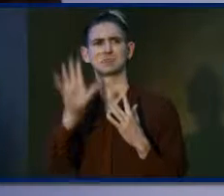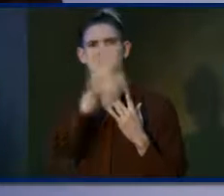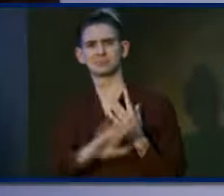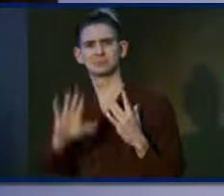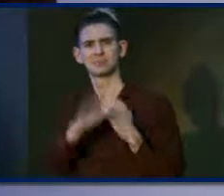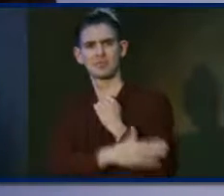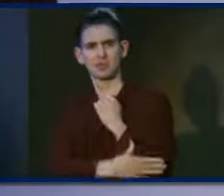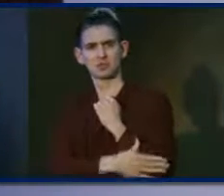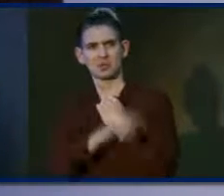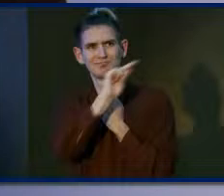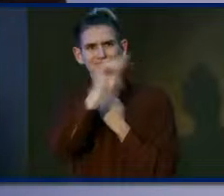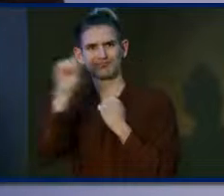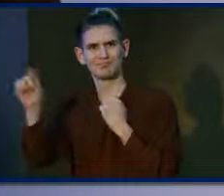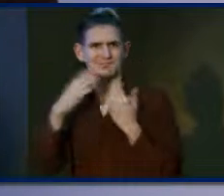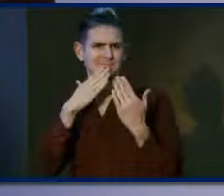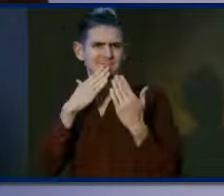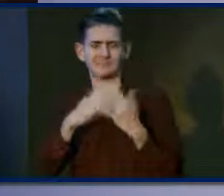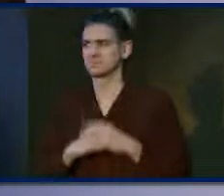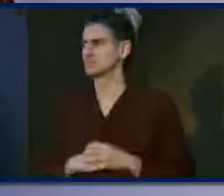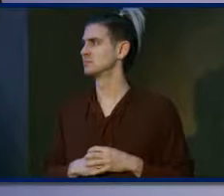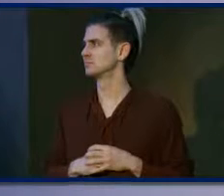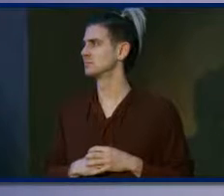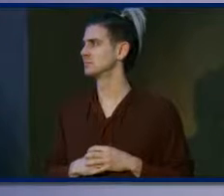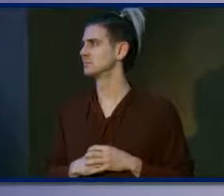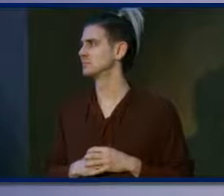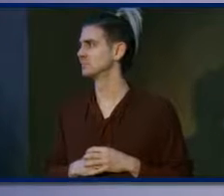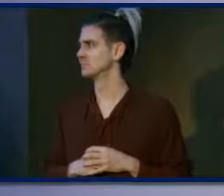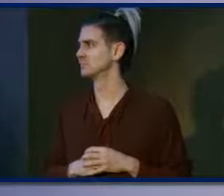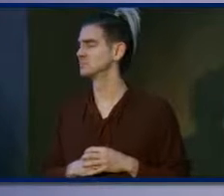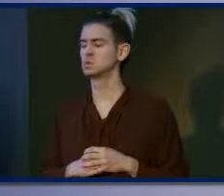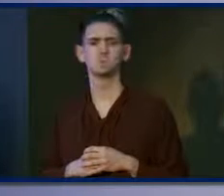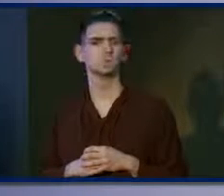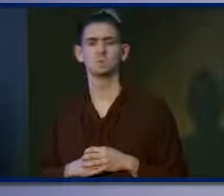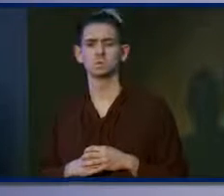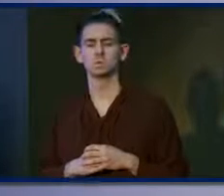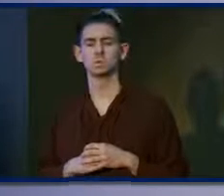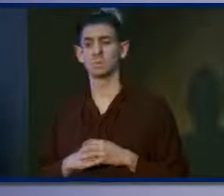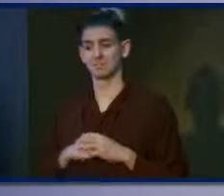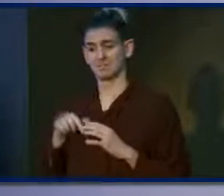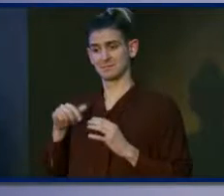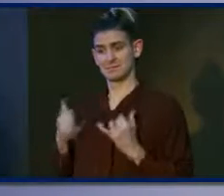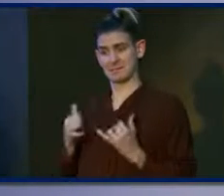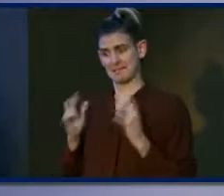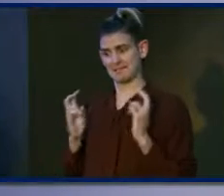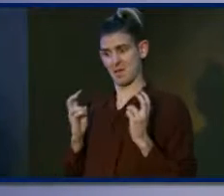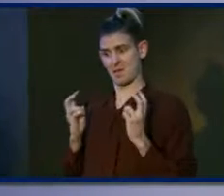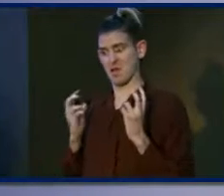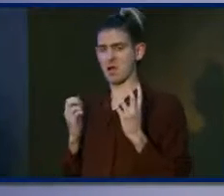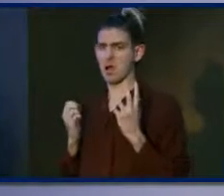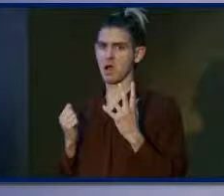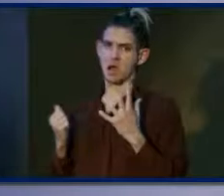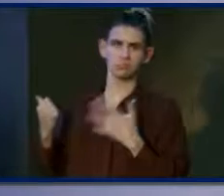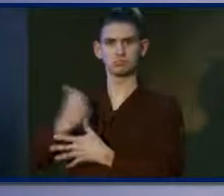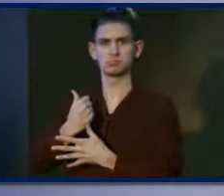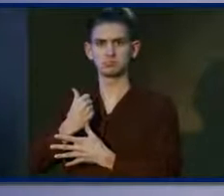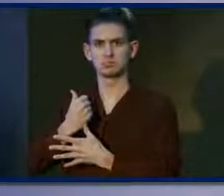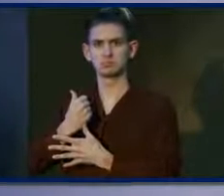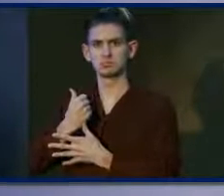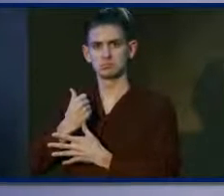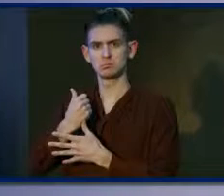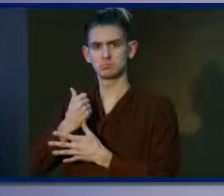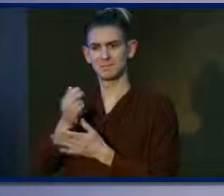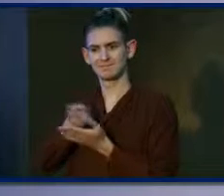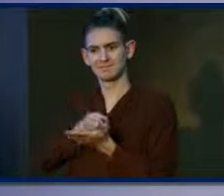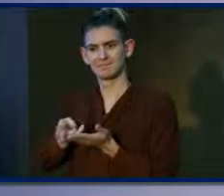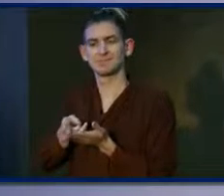country. No topic could be more important than the integrity of our